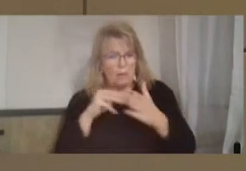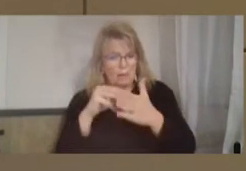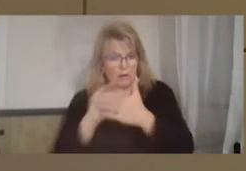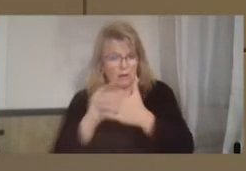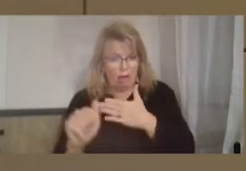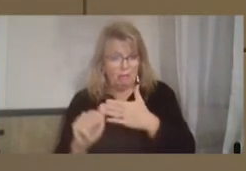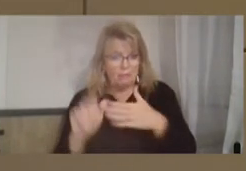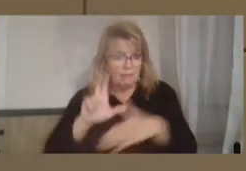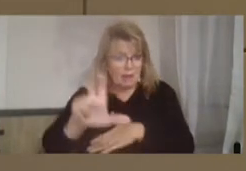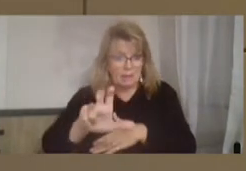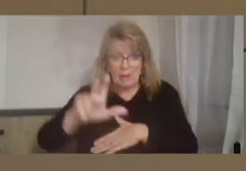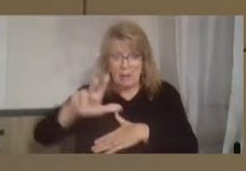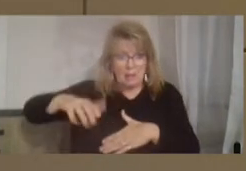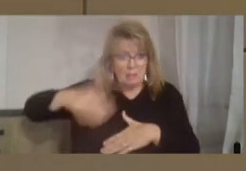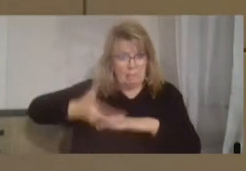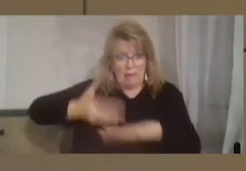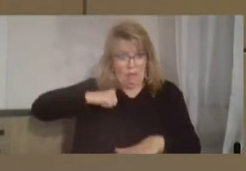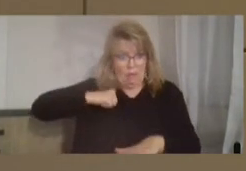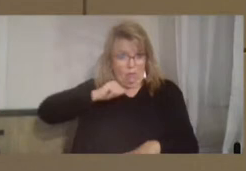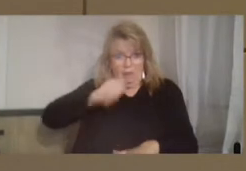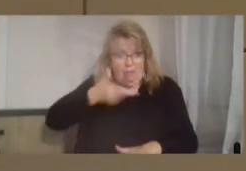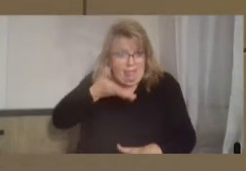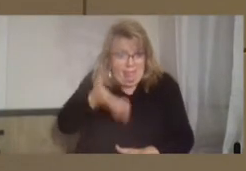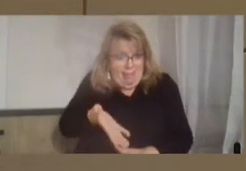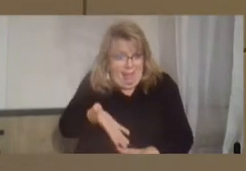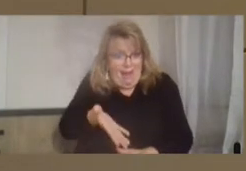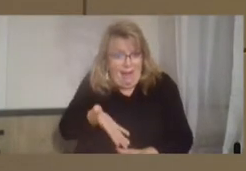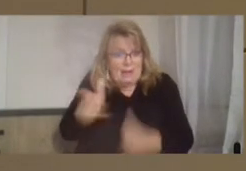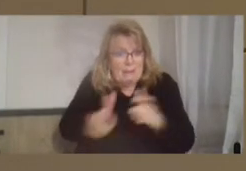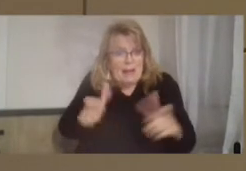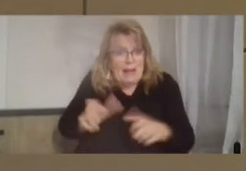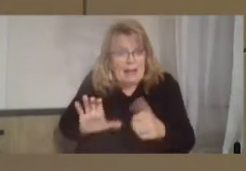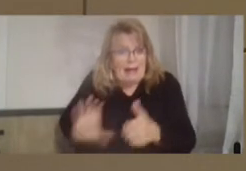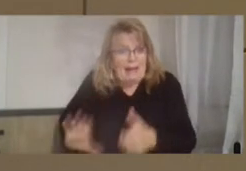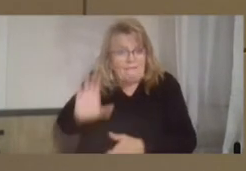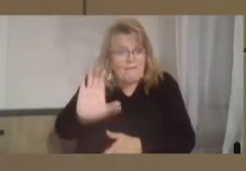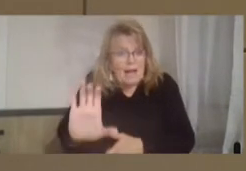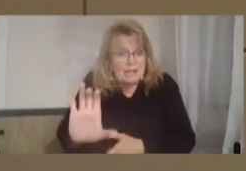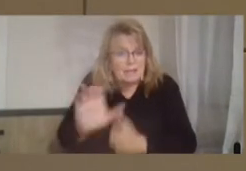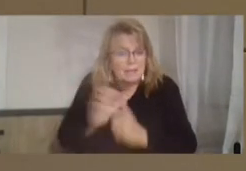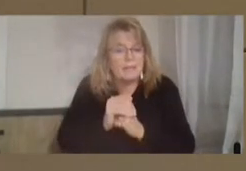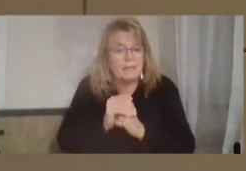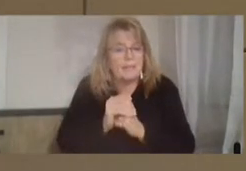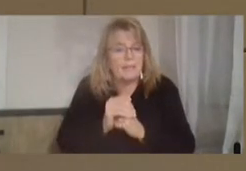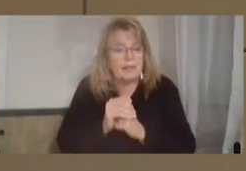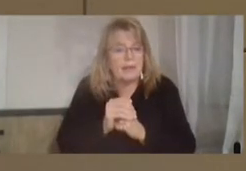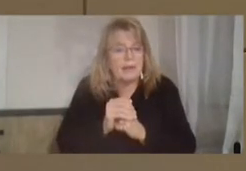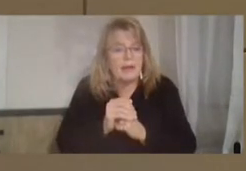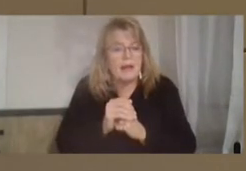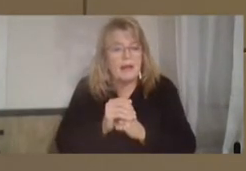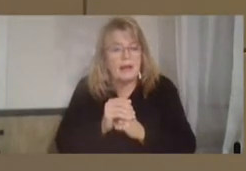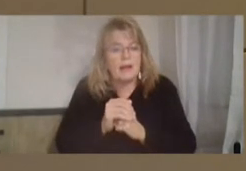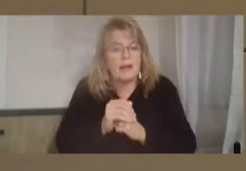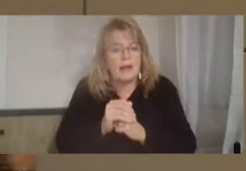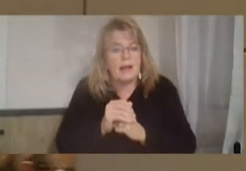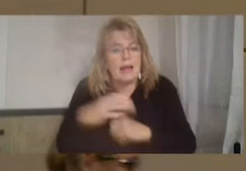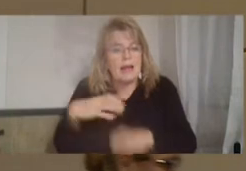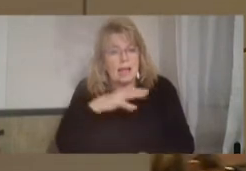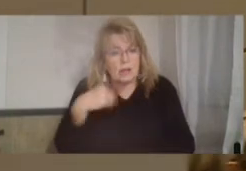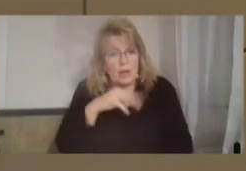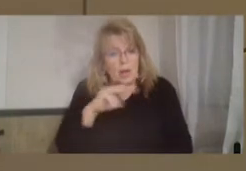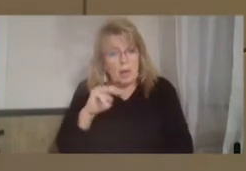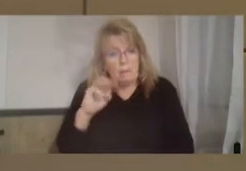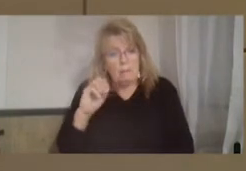big commitment in our center city. In addition to that, I will echo Councilmember Molina that it was Mr.